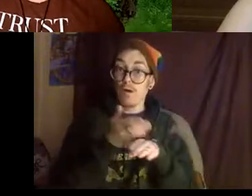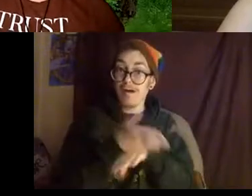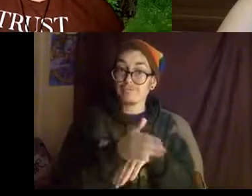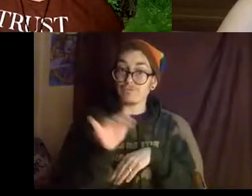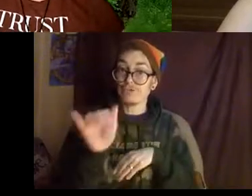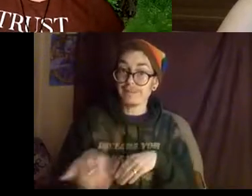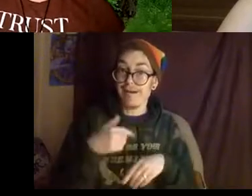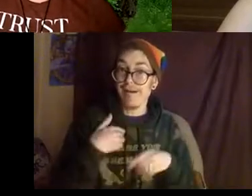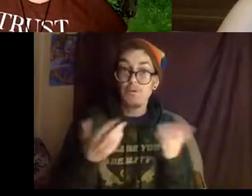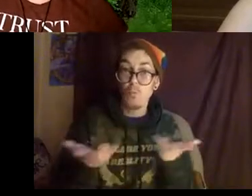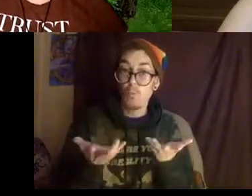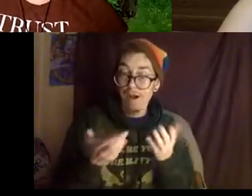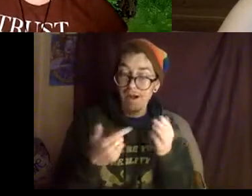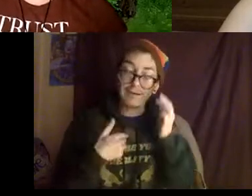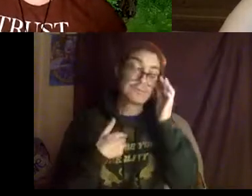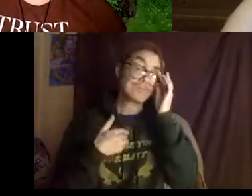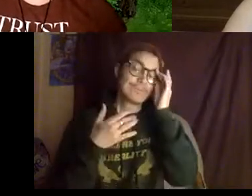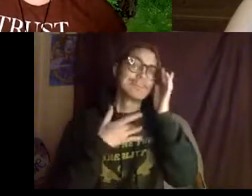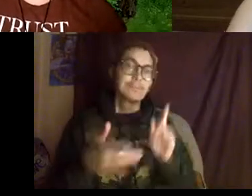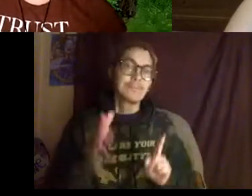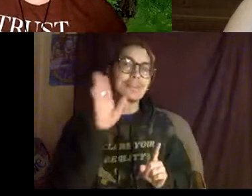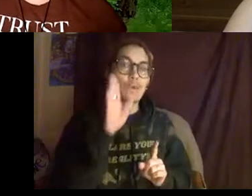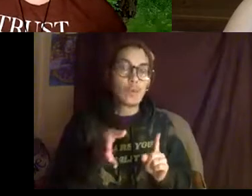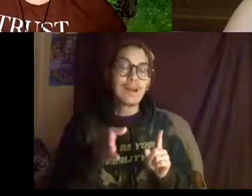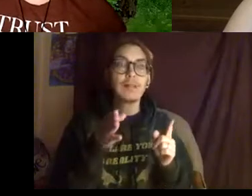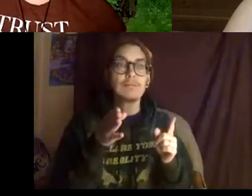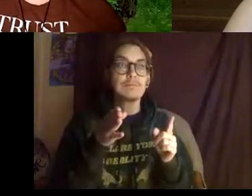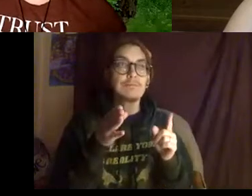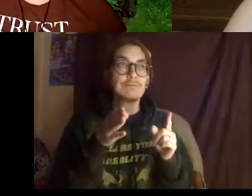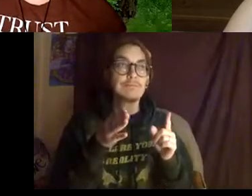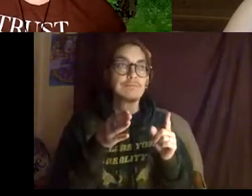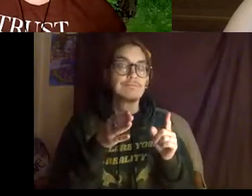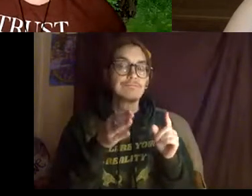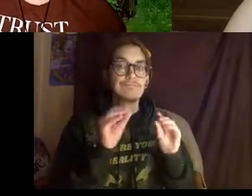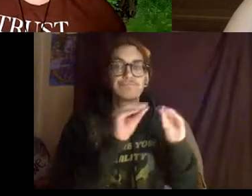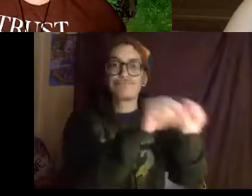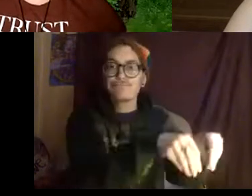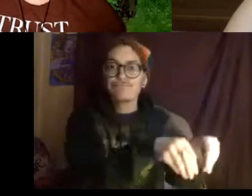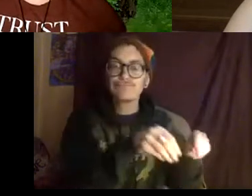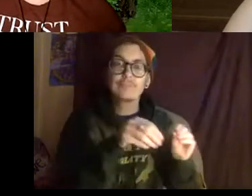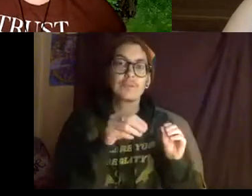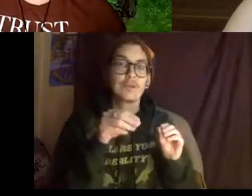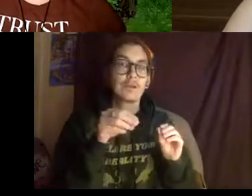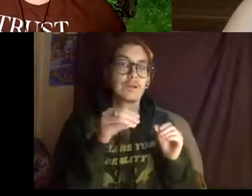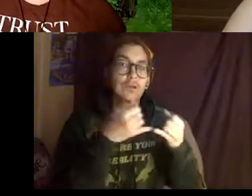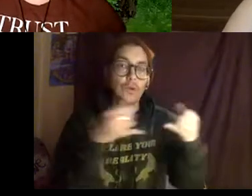is away from me. And then once I'm done with that visualization and cutting of the string,